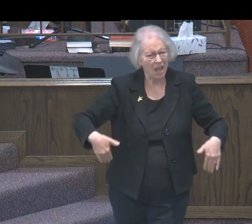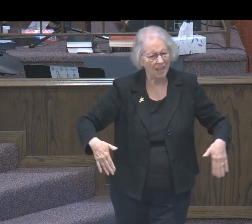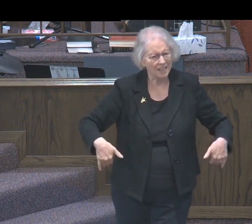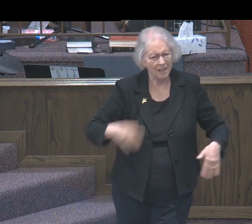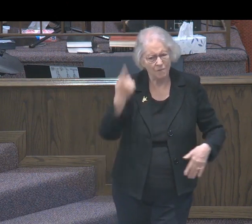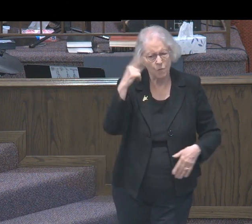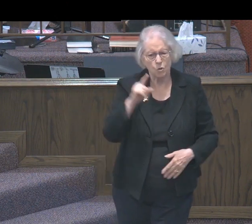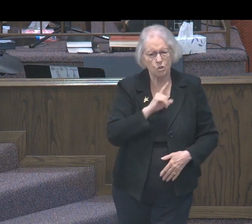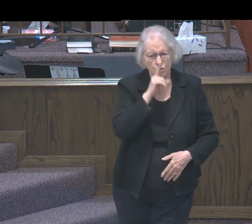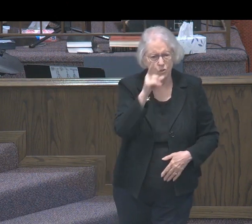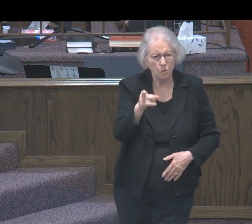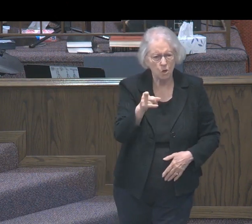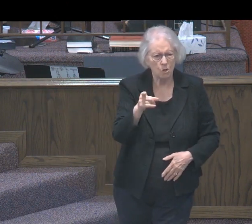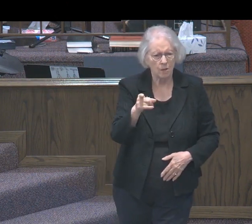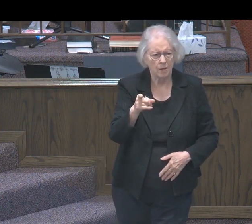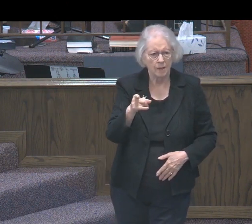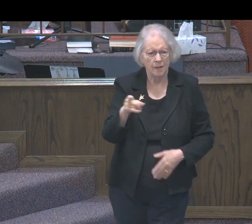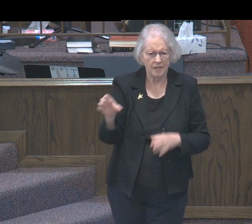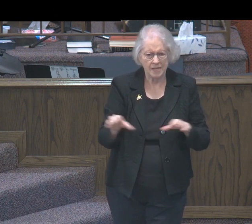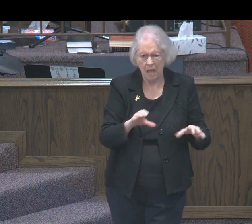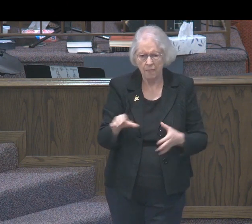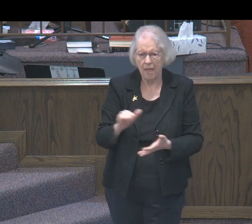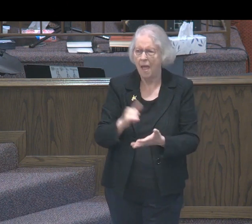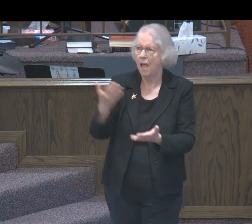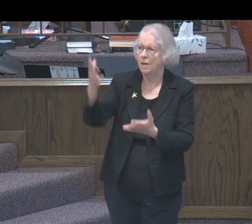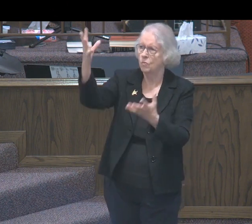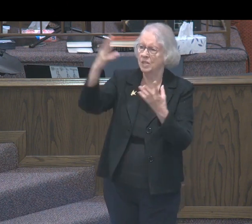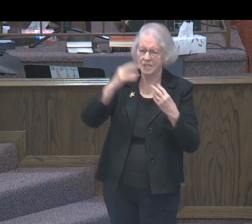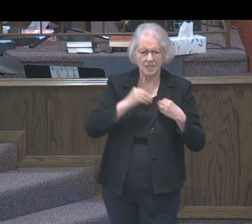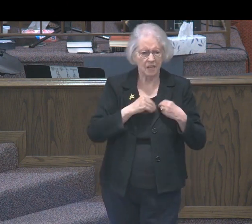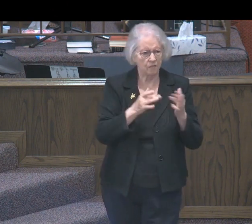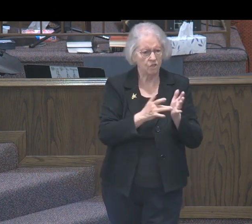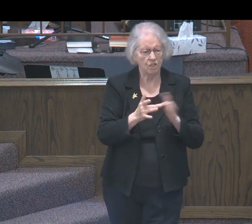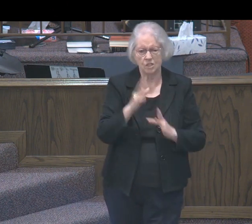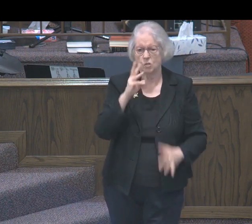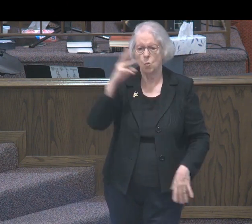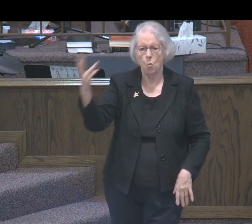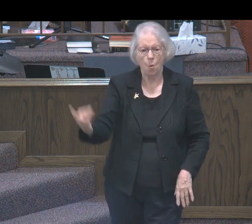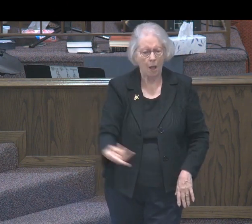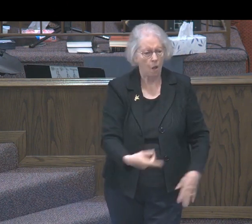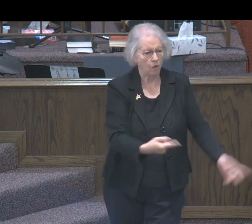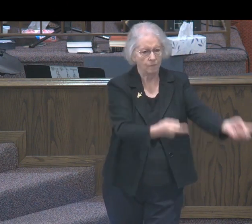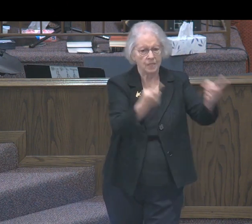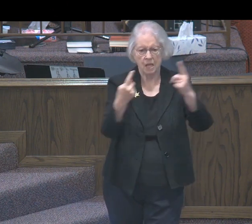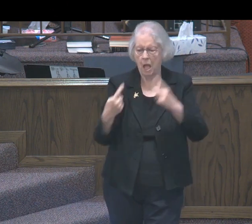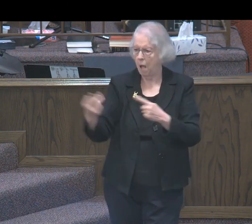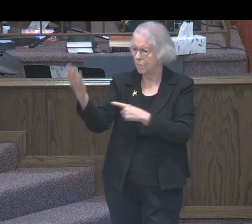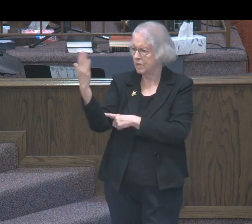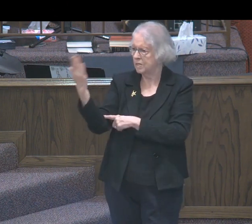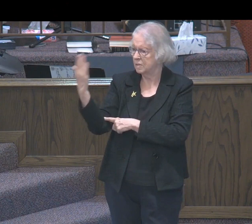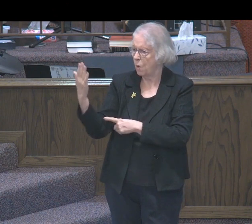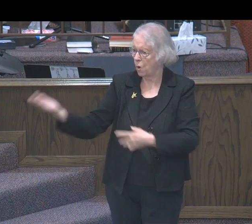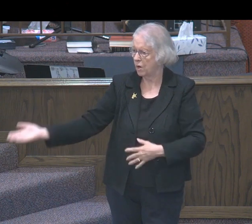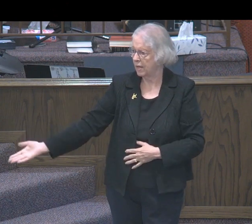you have not made that commitment to Christ yet. I would love to have the opportunity to speak with you about